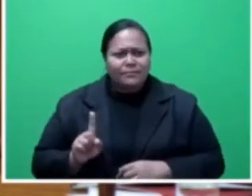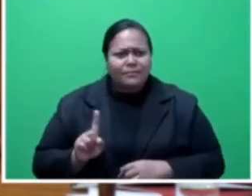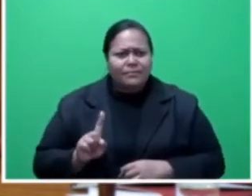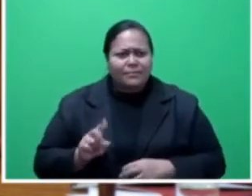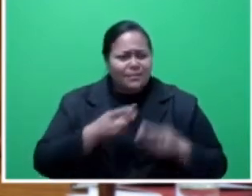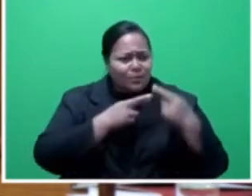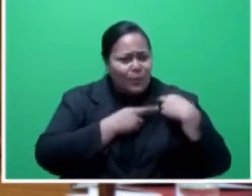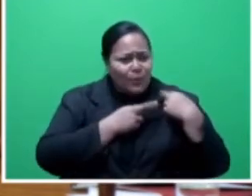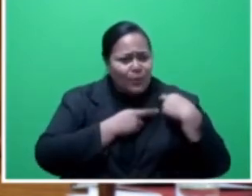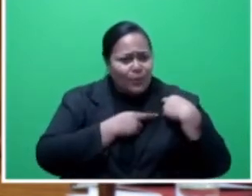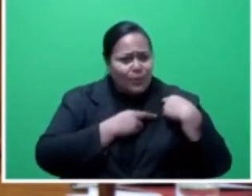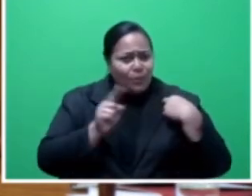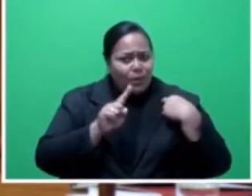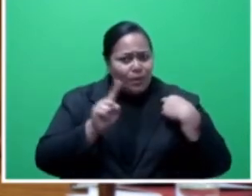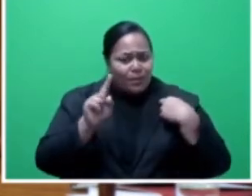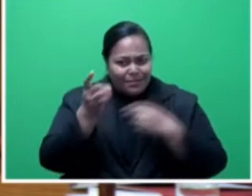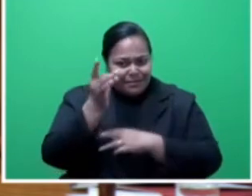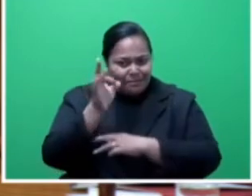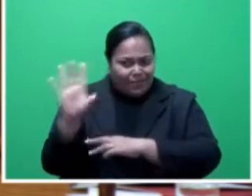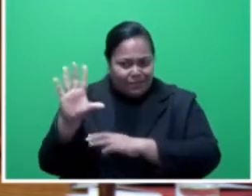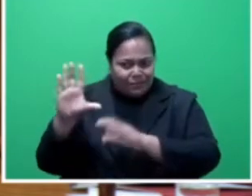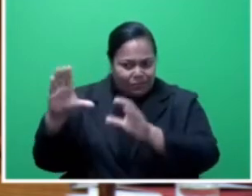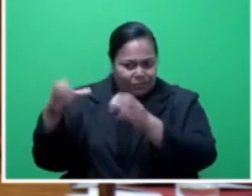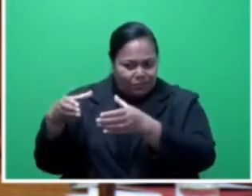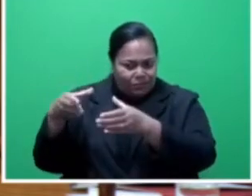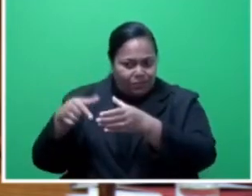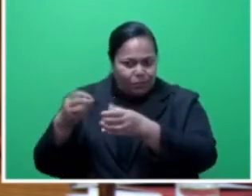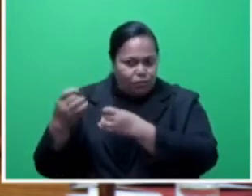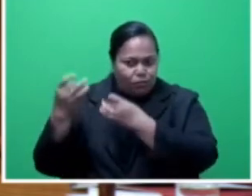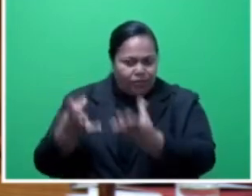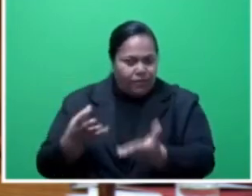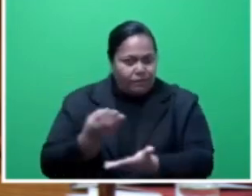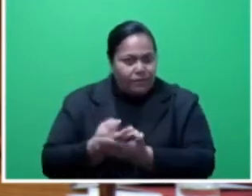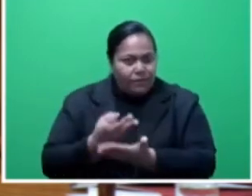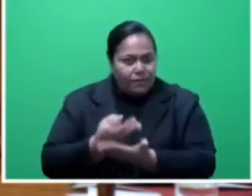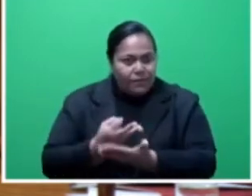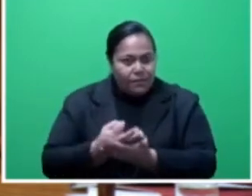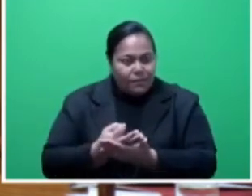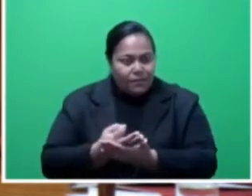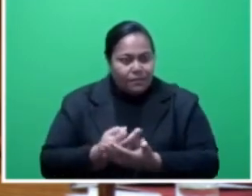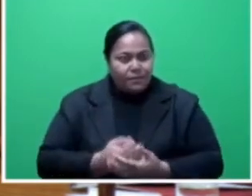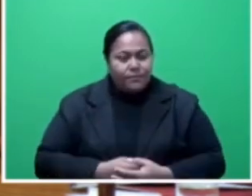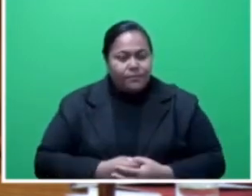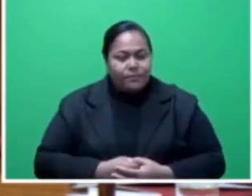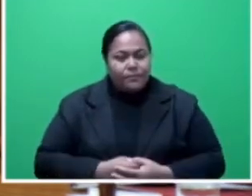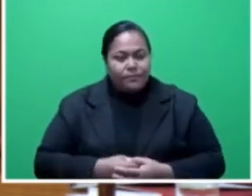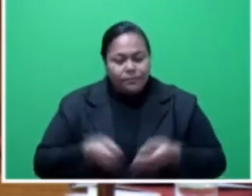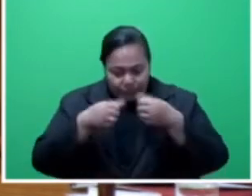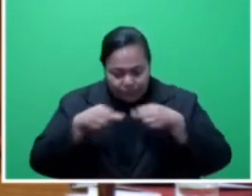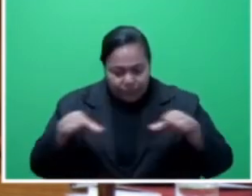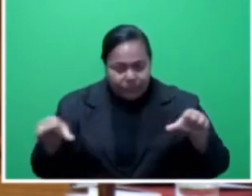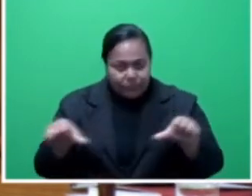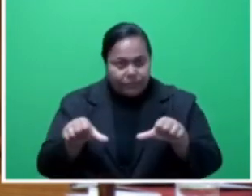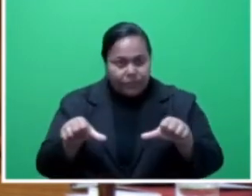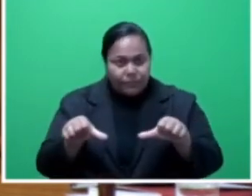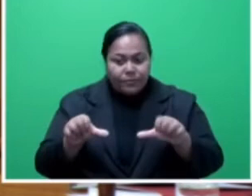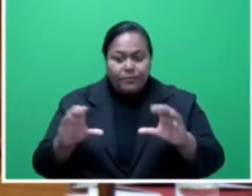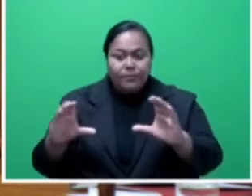as the autonomous body institution to provide finance in the agriculture sector,